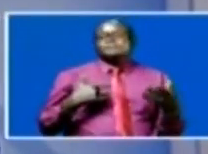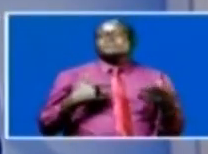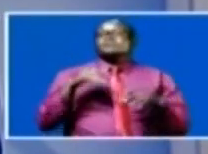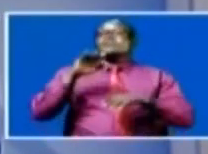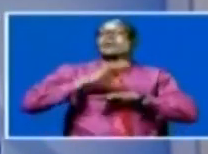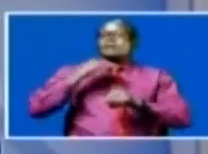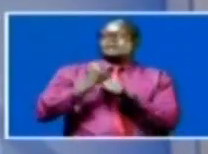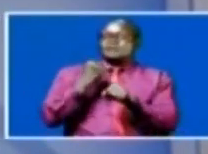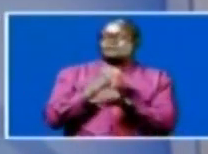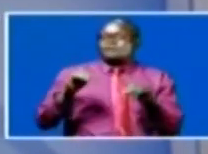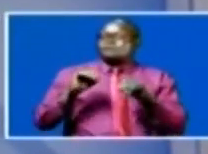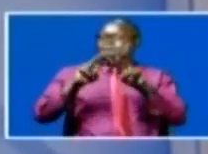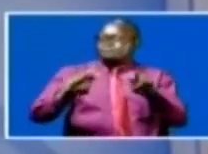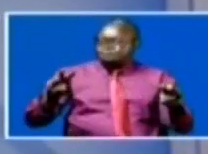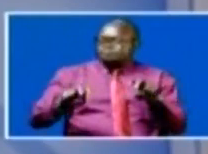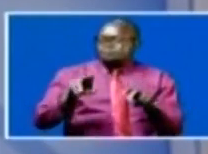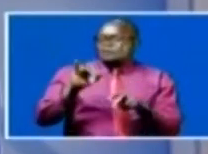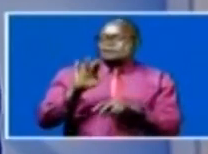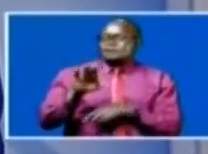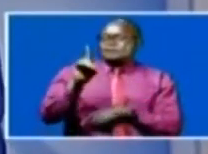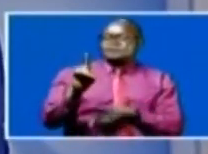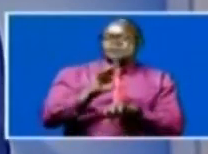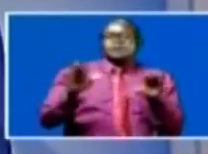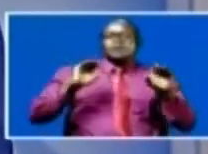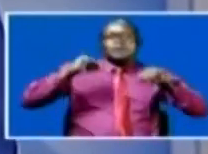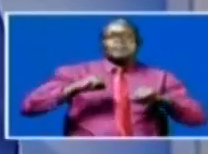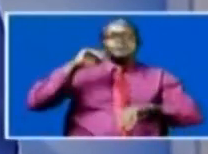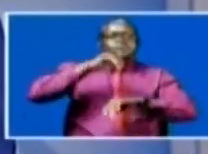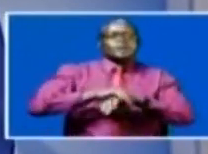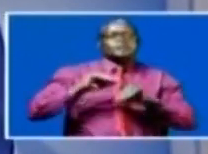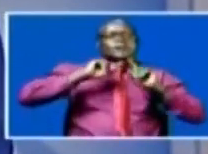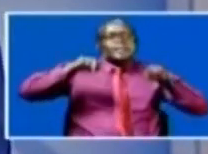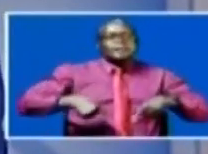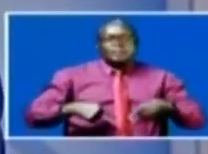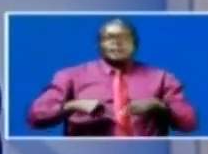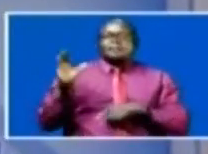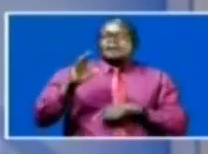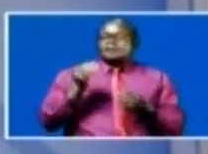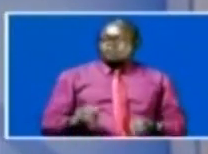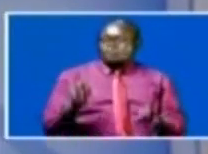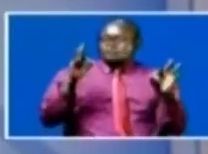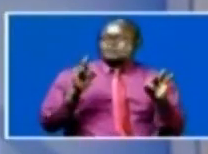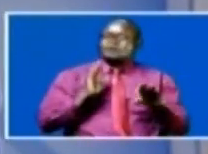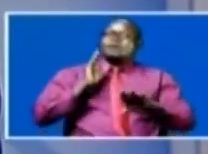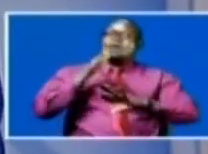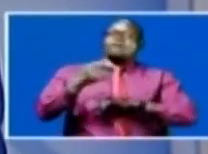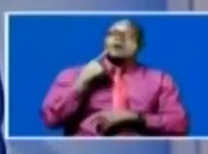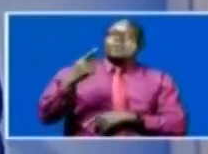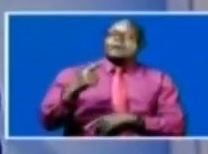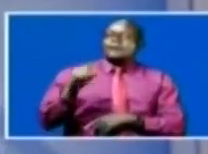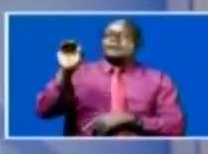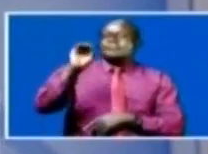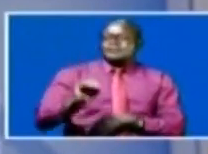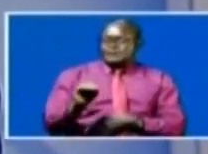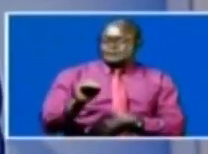the verification yard at ICD is not able to meet the demand by customs officers for 100% verification